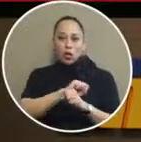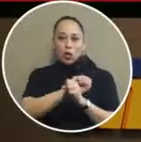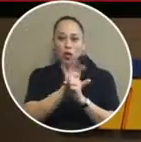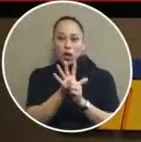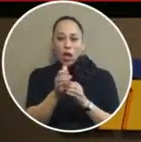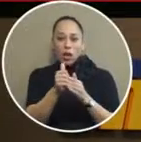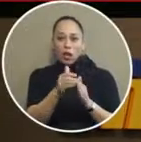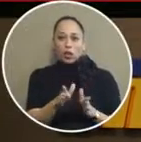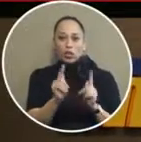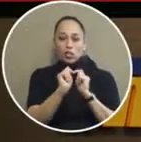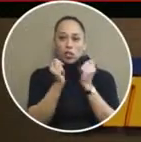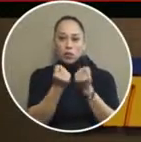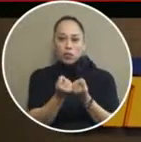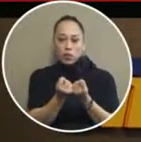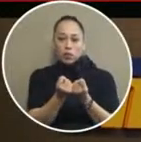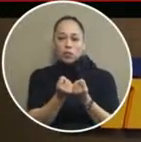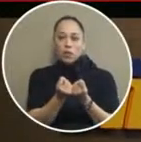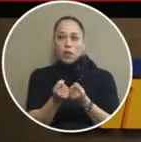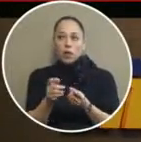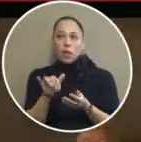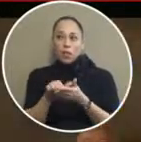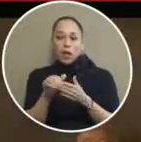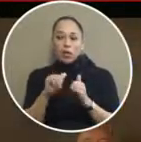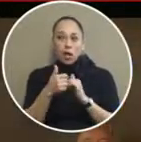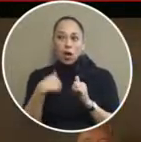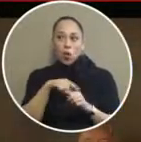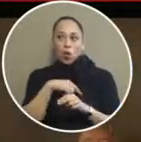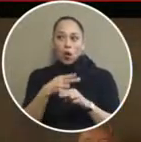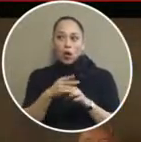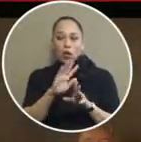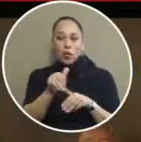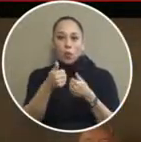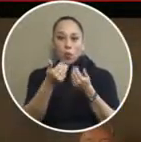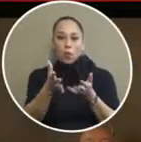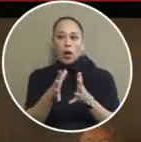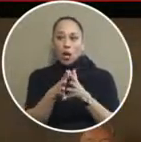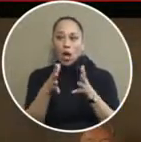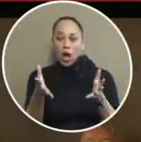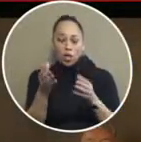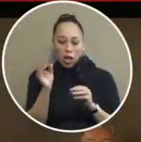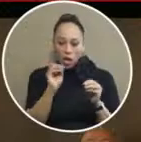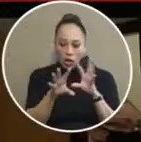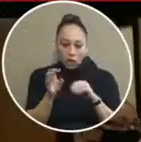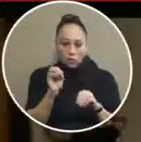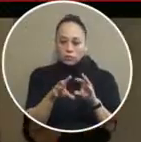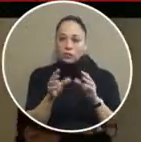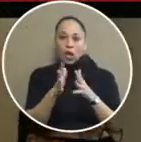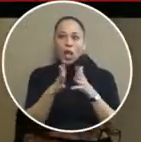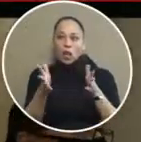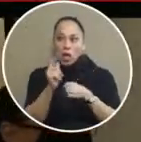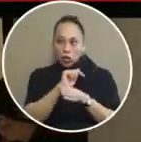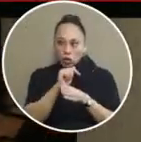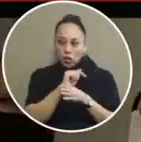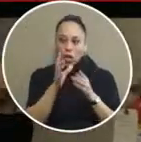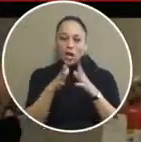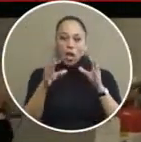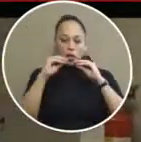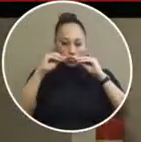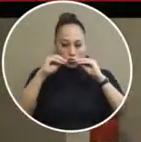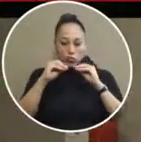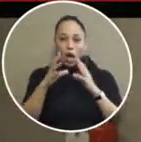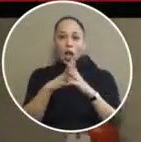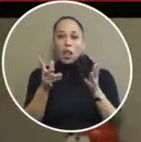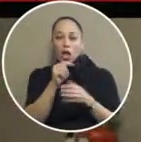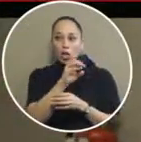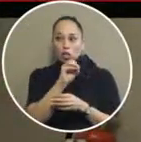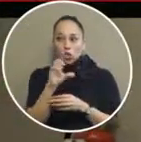Coronavirus Leadership Team, the CLT as we call it, and they provided us a lot of input, a lot of training. We developed a lot of tools to help